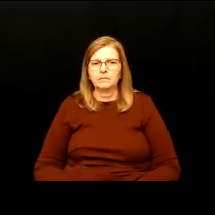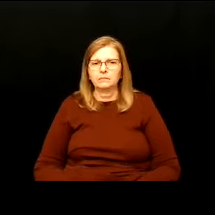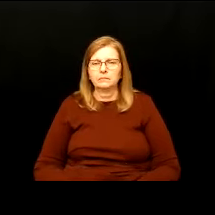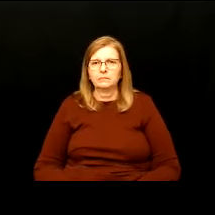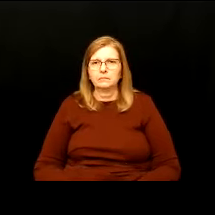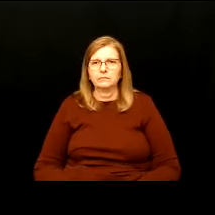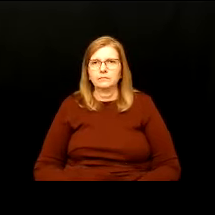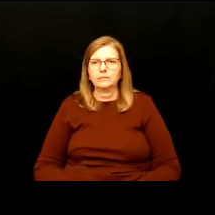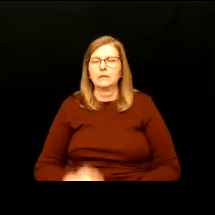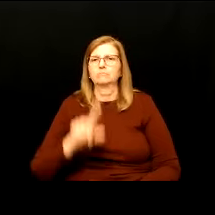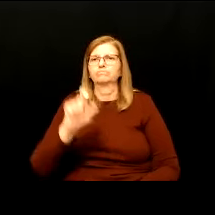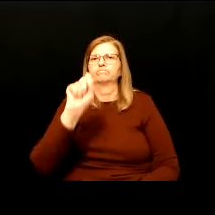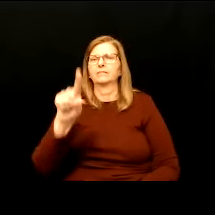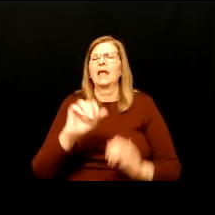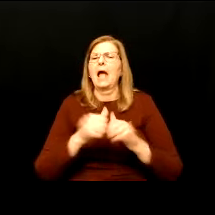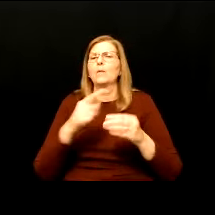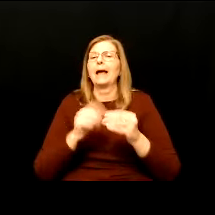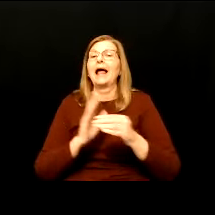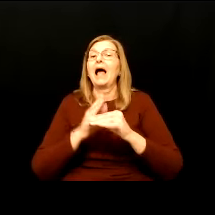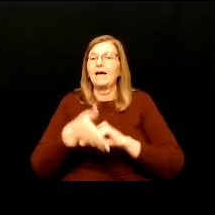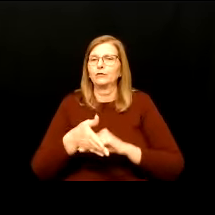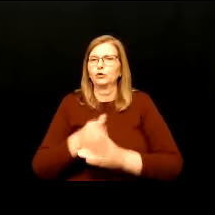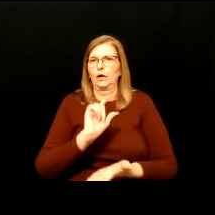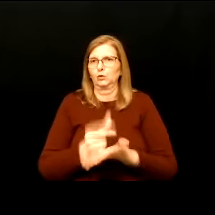How about after graduation?